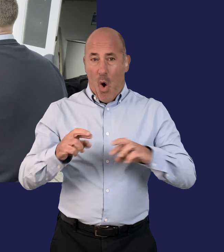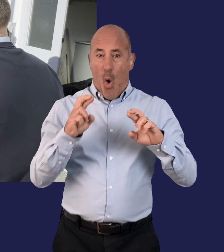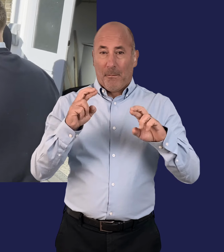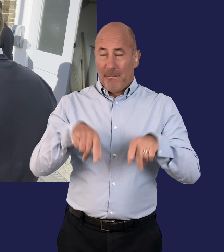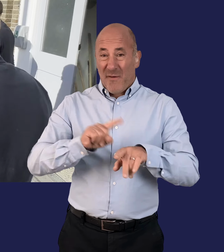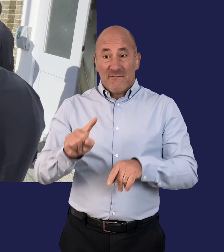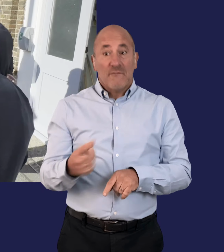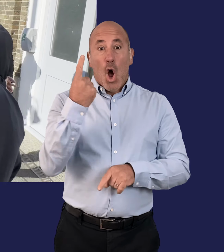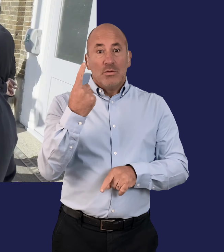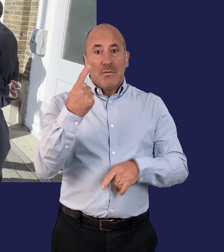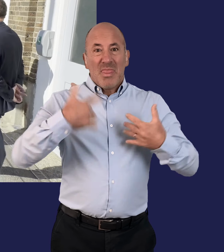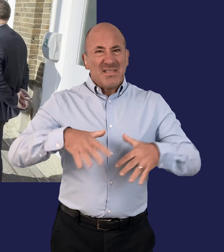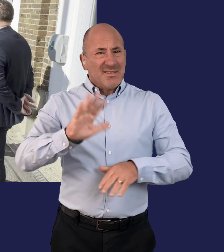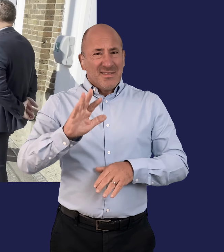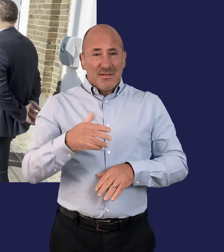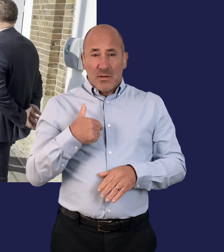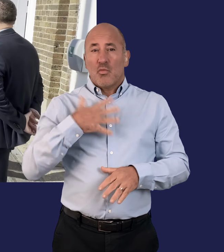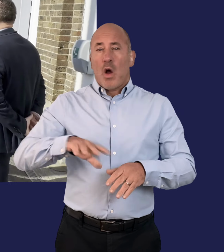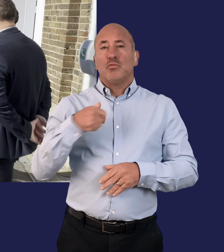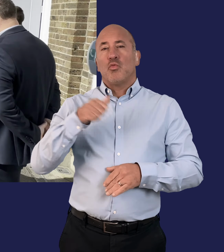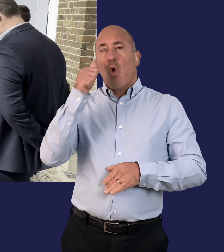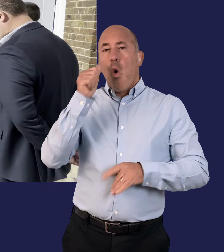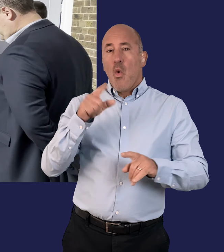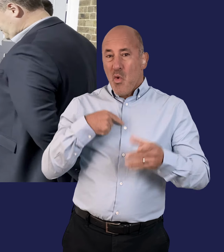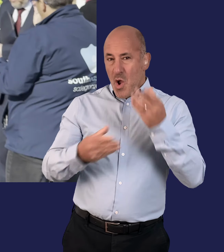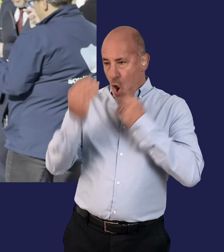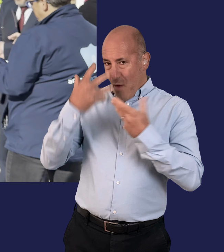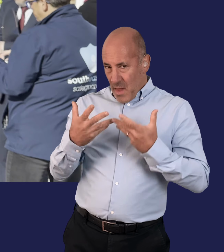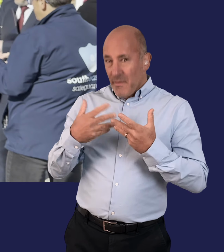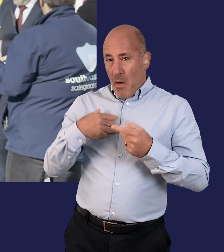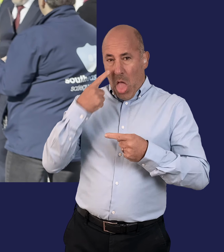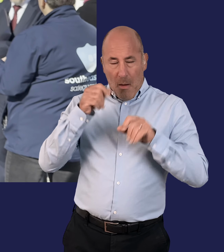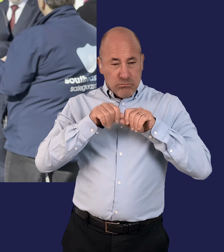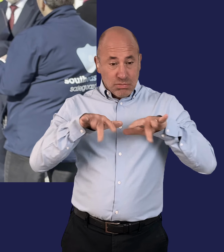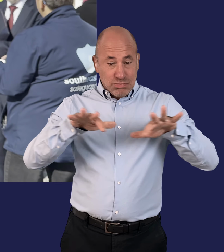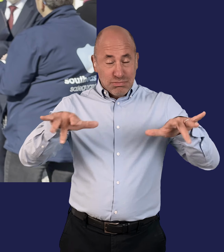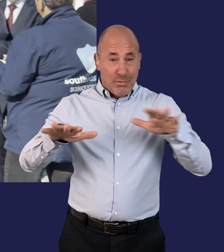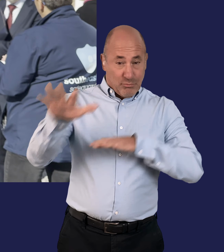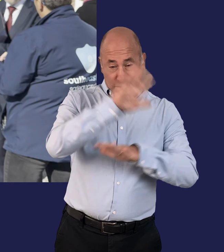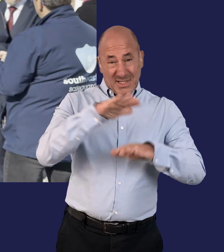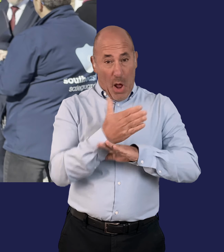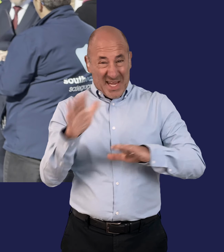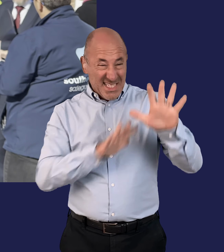travel. And we do hope that this isn't the first and only one. We really want to now take